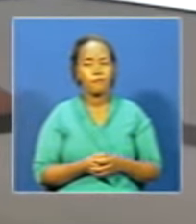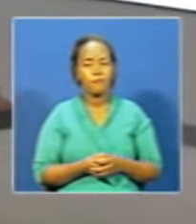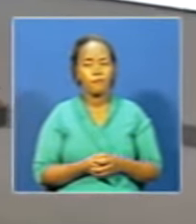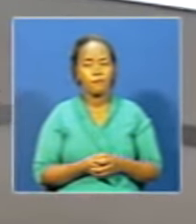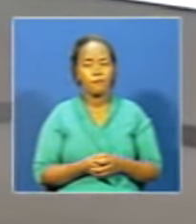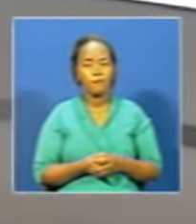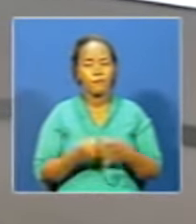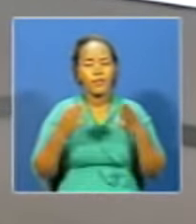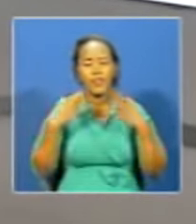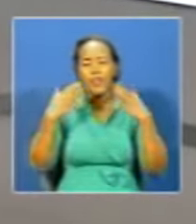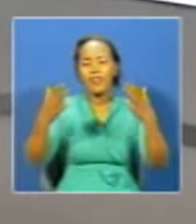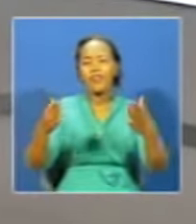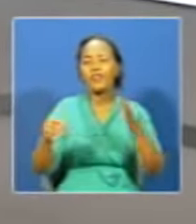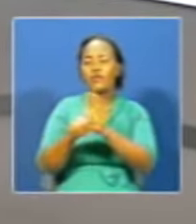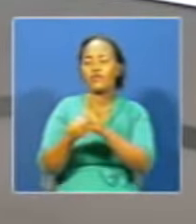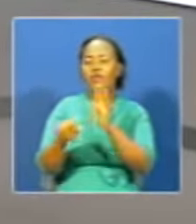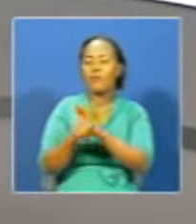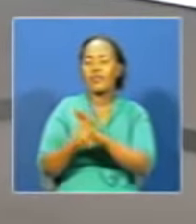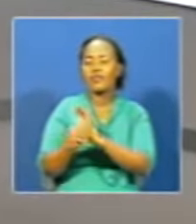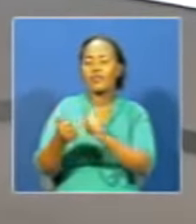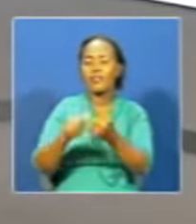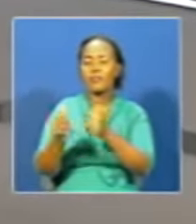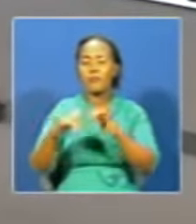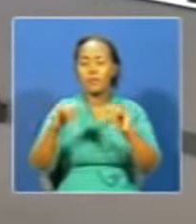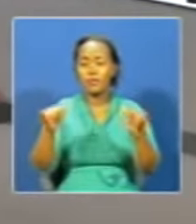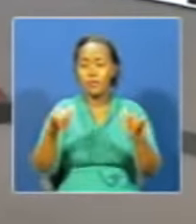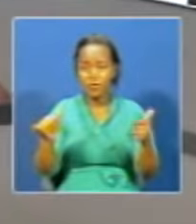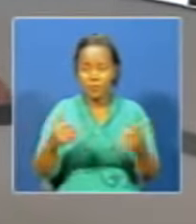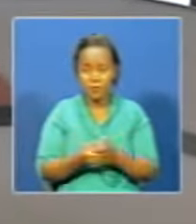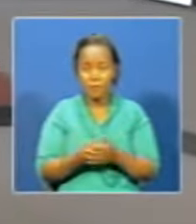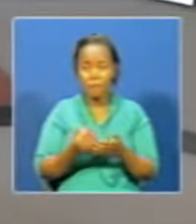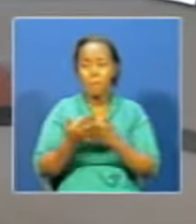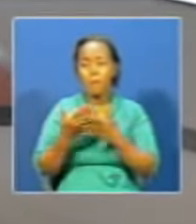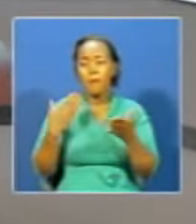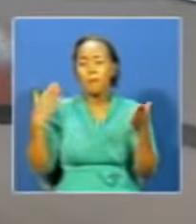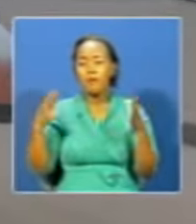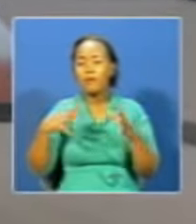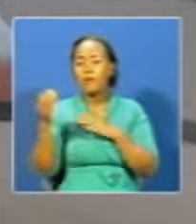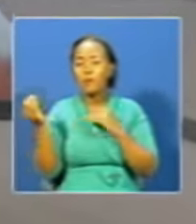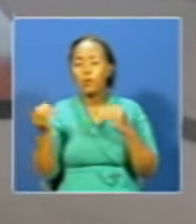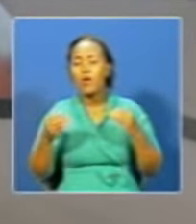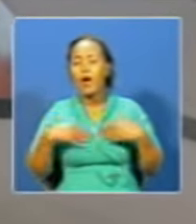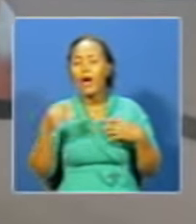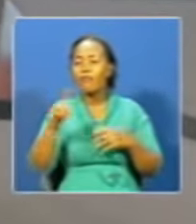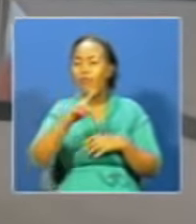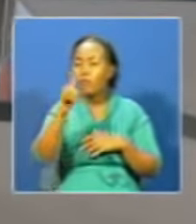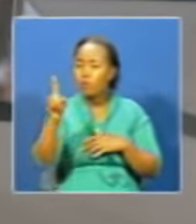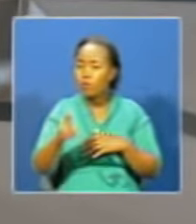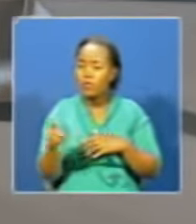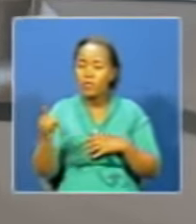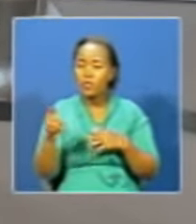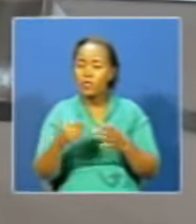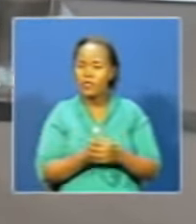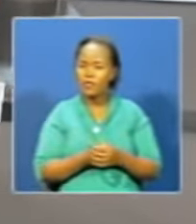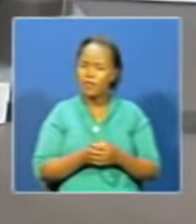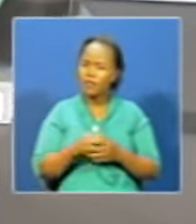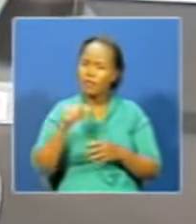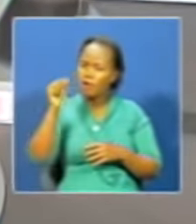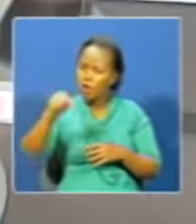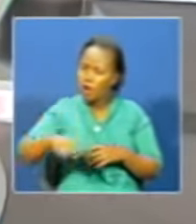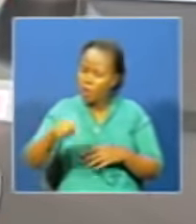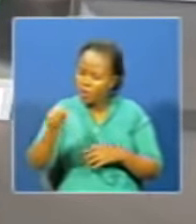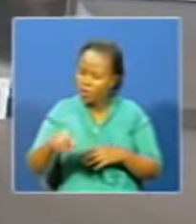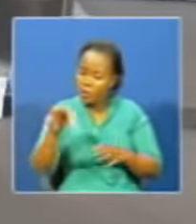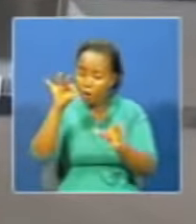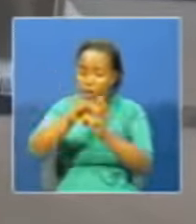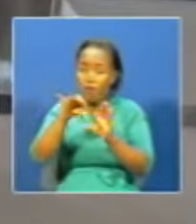Thank you, Richard Munga, for that update. Well, before we let you go, our opinion poll question was, what would make you vote